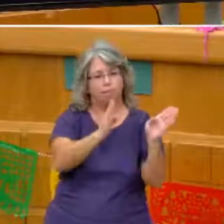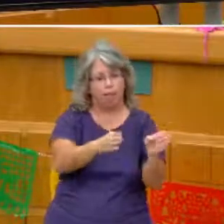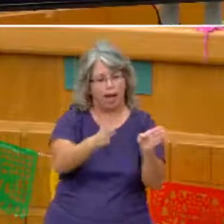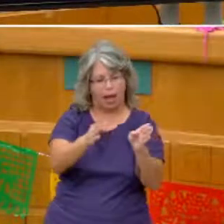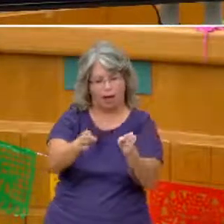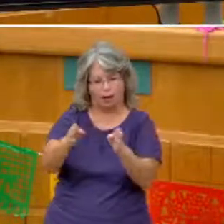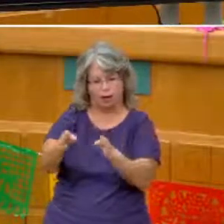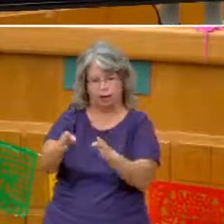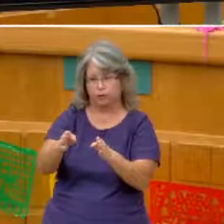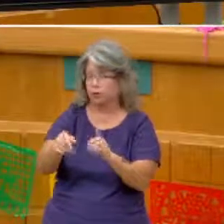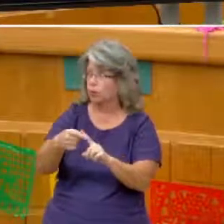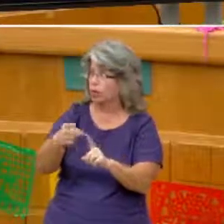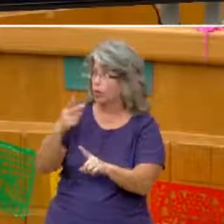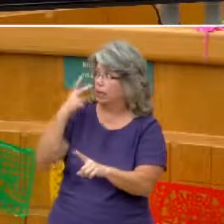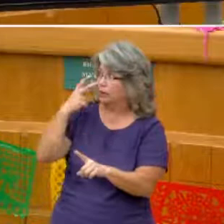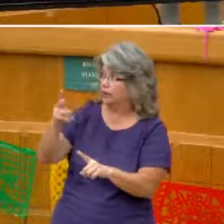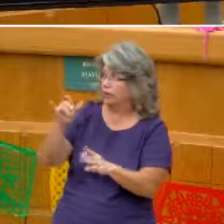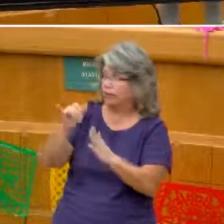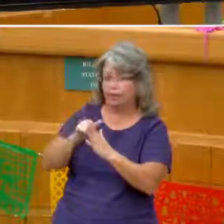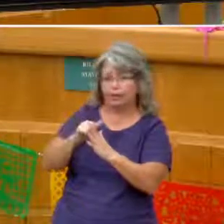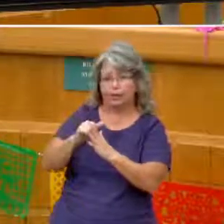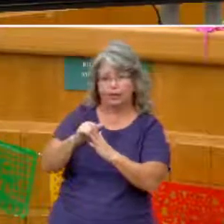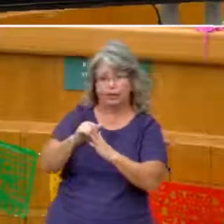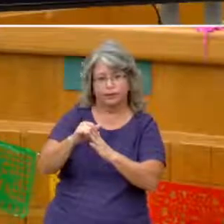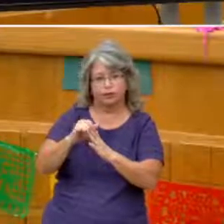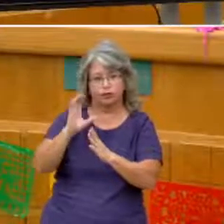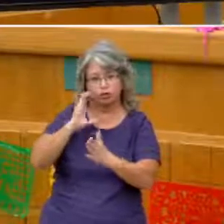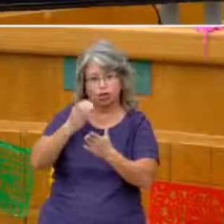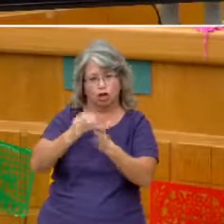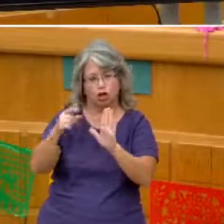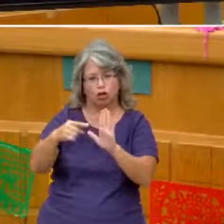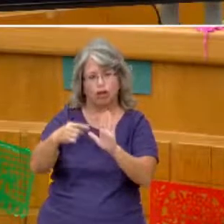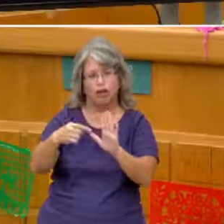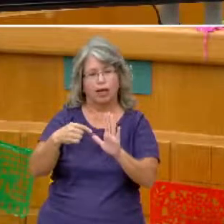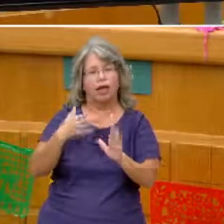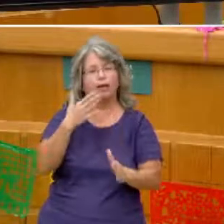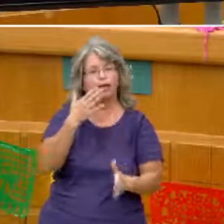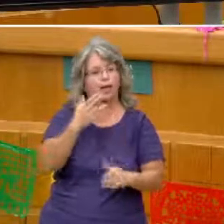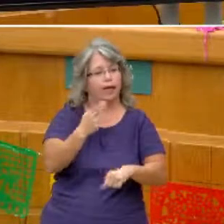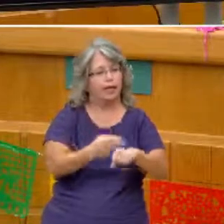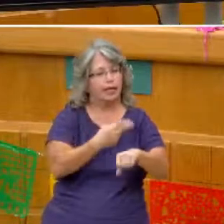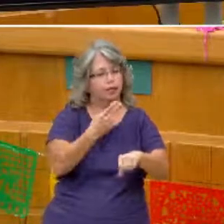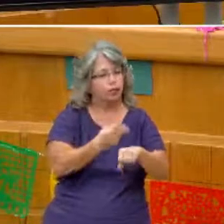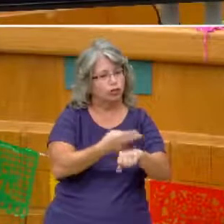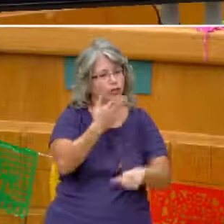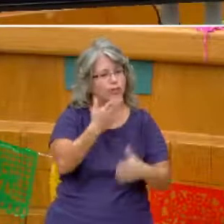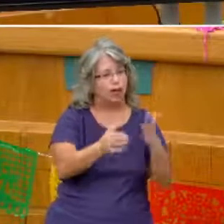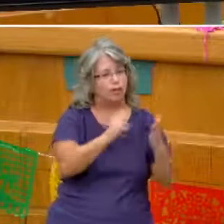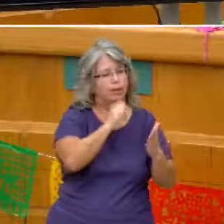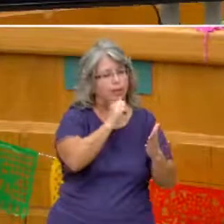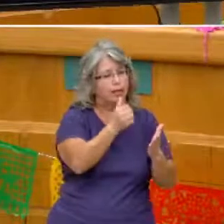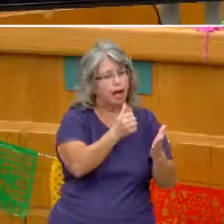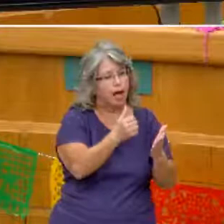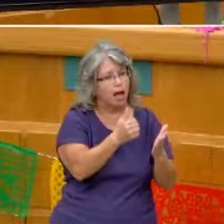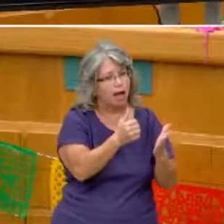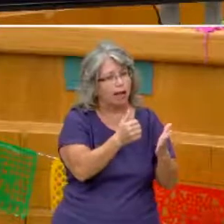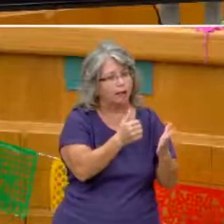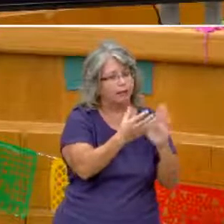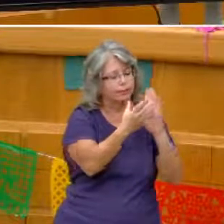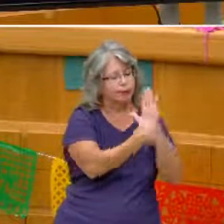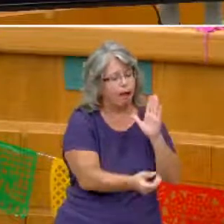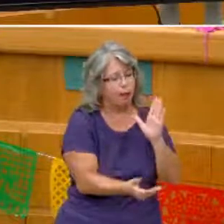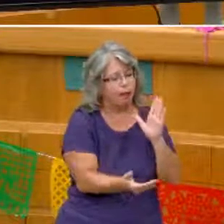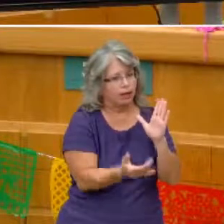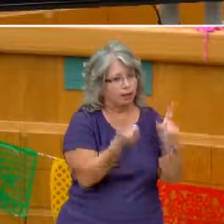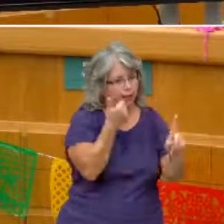I'm reminded that history may not repeat itself, but it often rhymes. The wave of